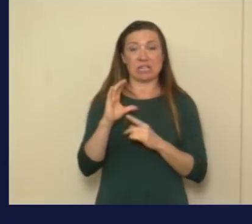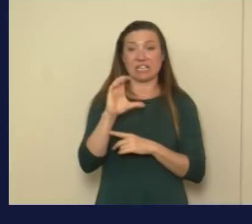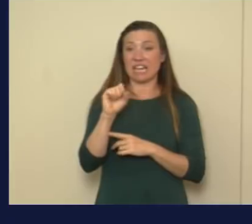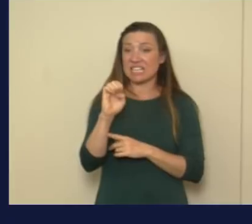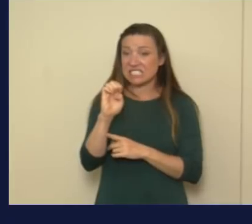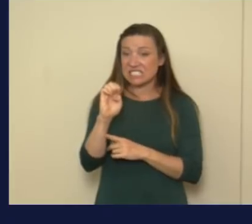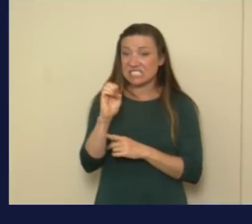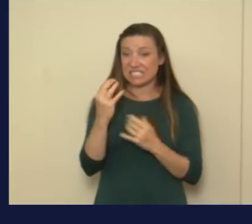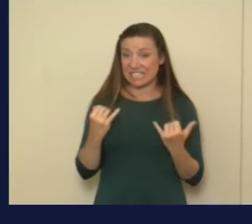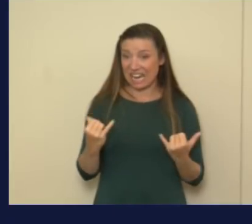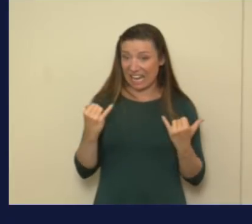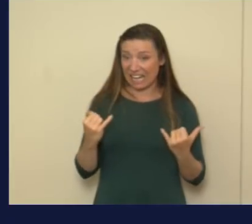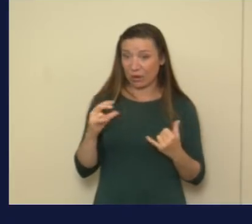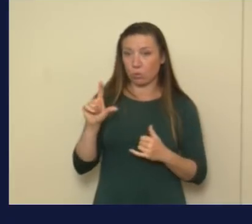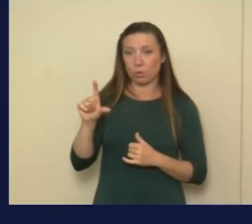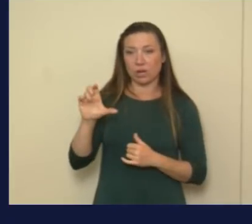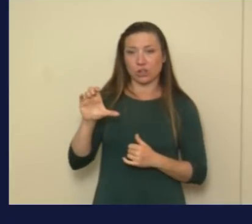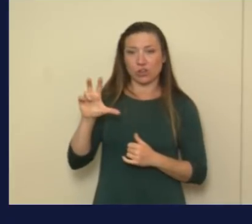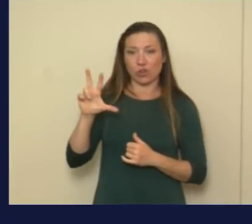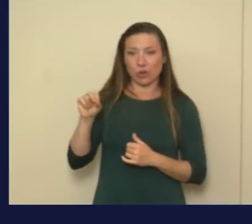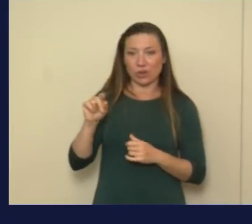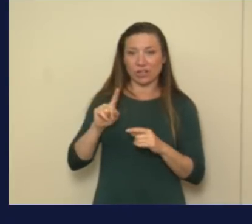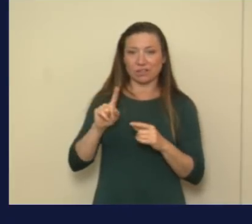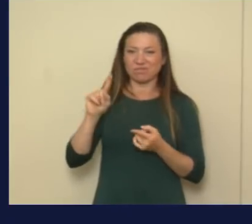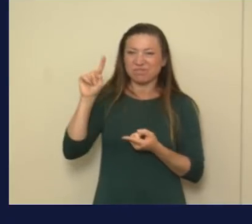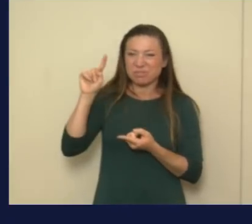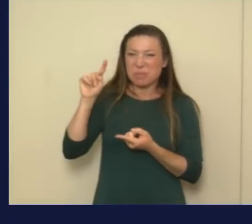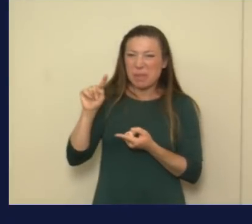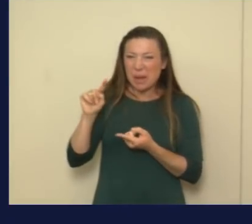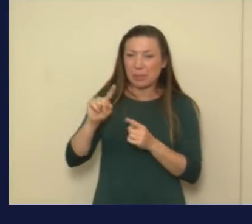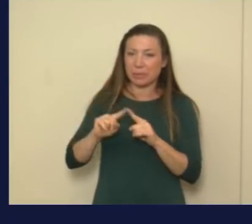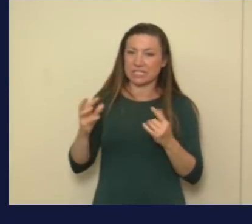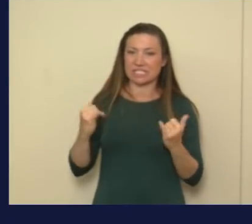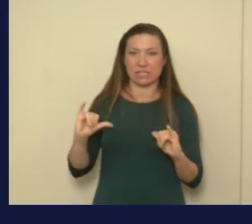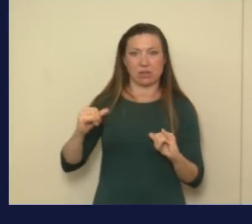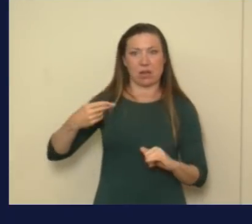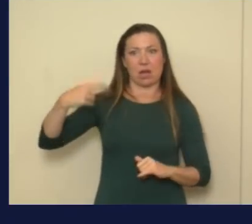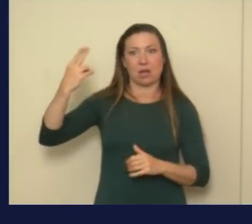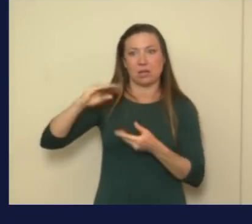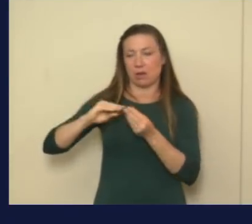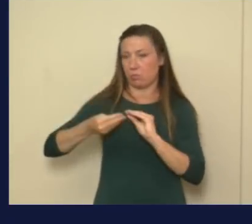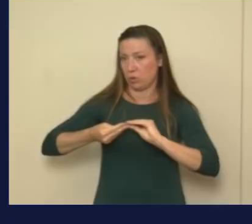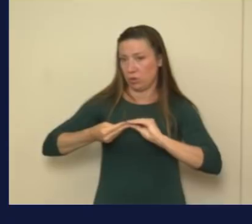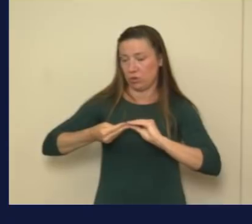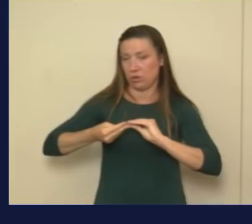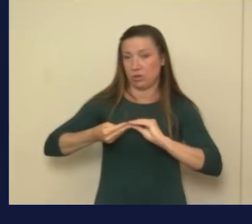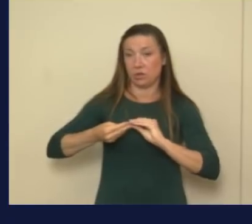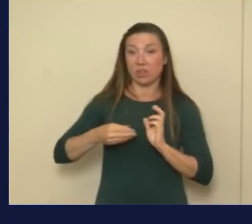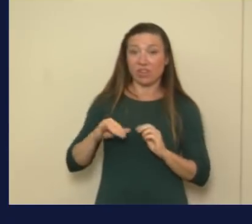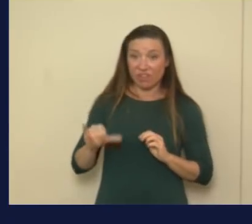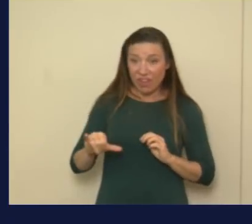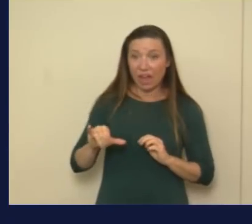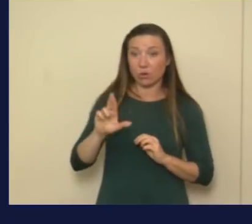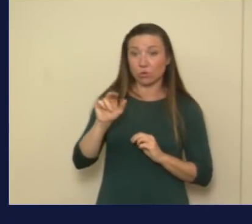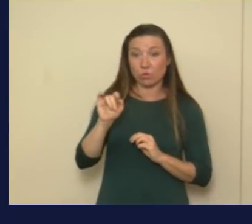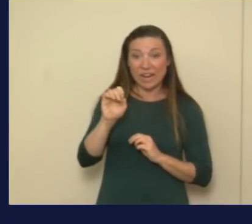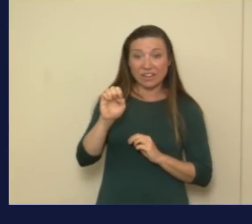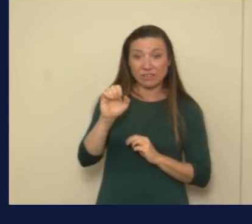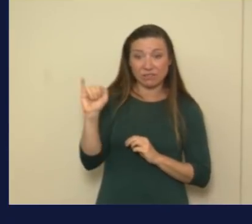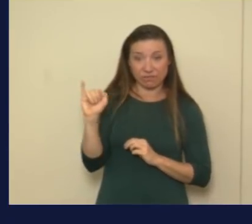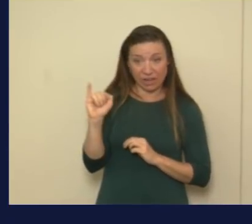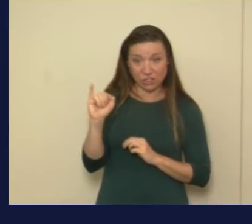a bit, but they're still way too high. You saw that our rate of infection, our average is still way too high, with